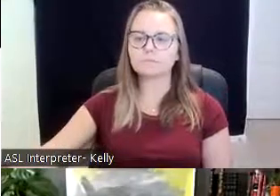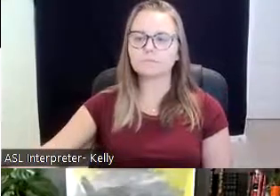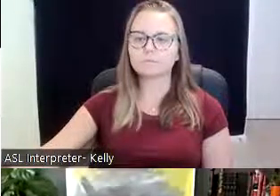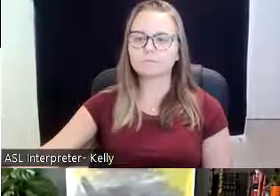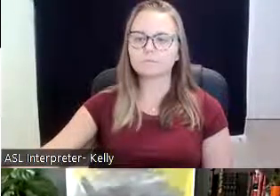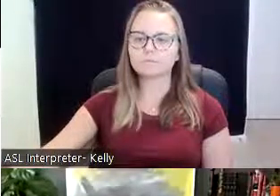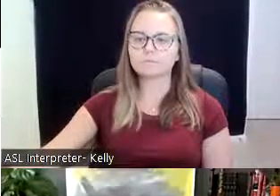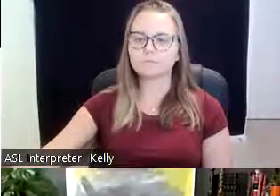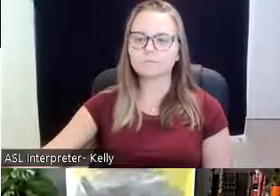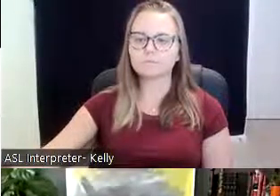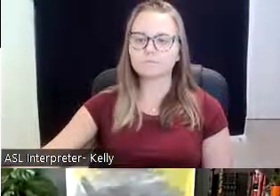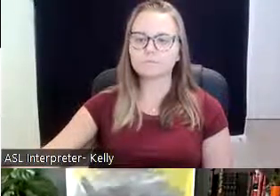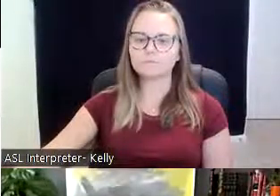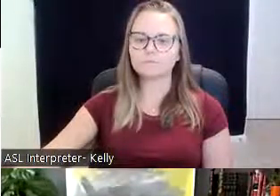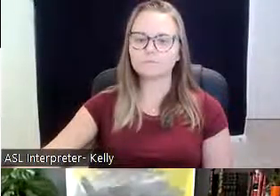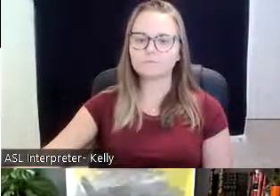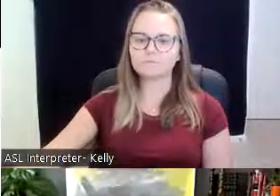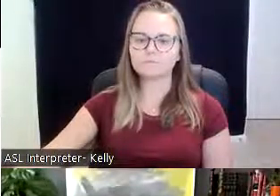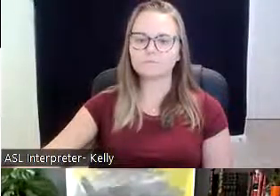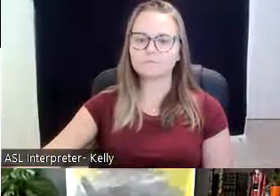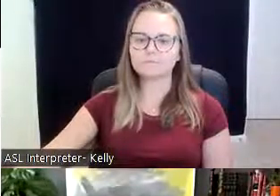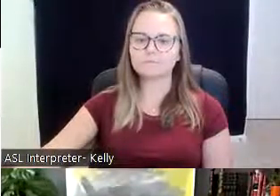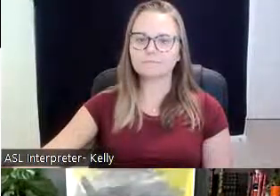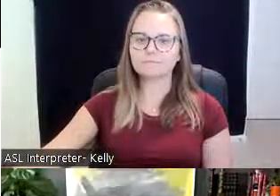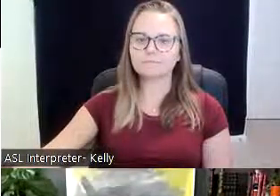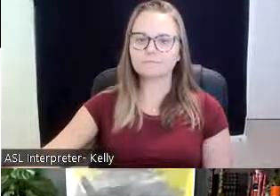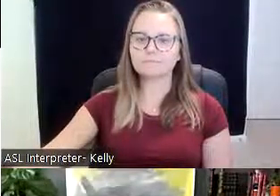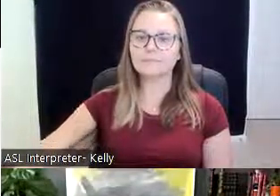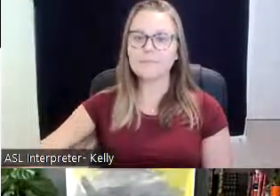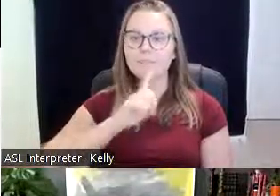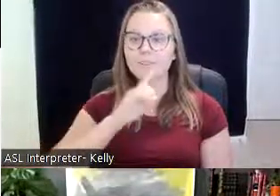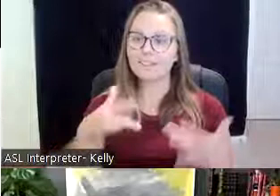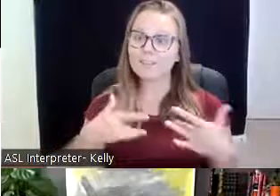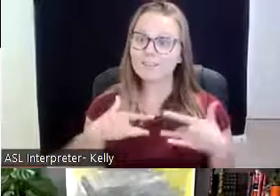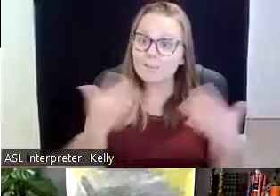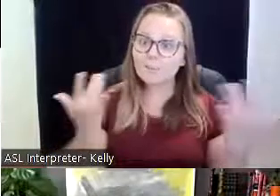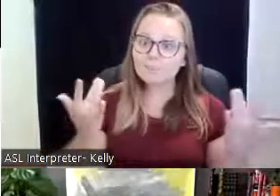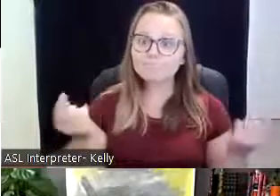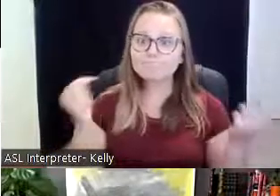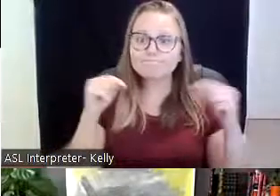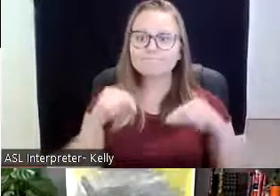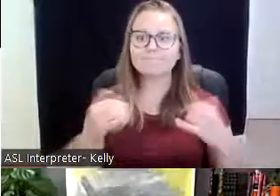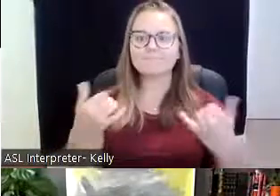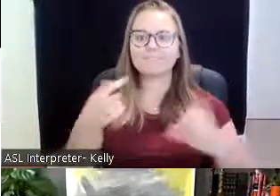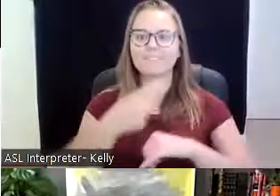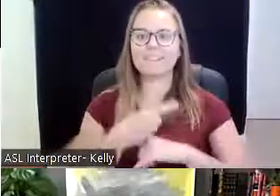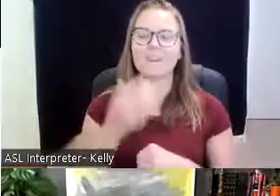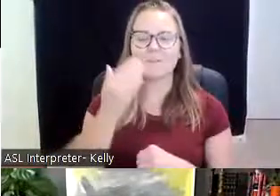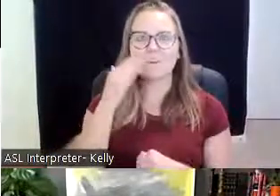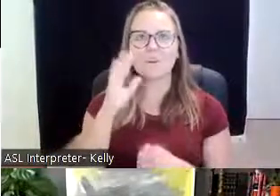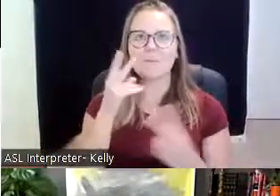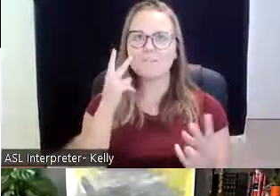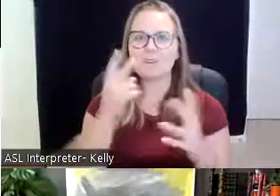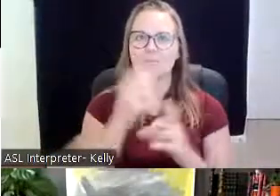I am just so thrilled and honored to be here with you all today, even if virtually.